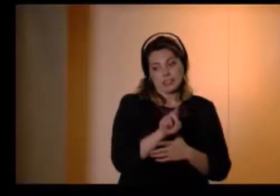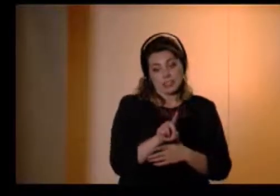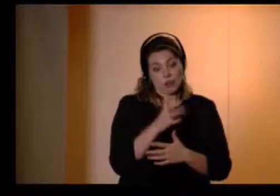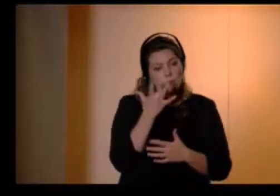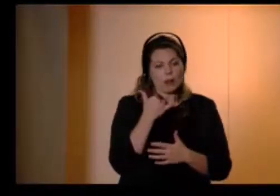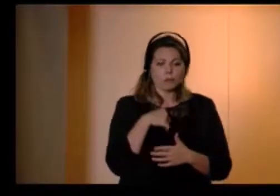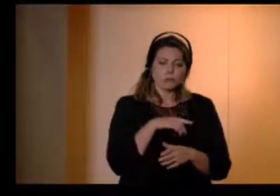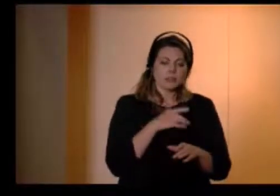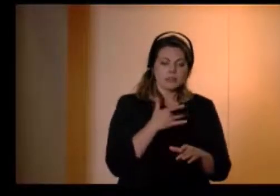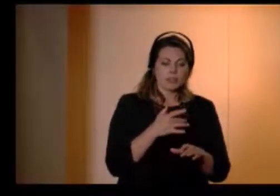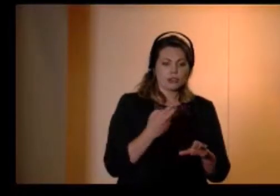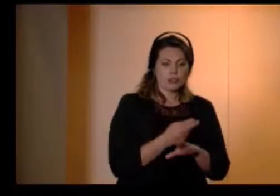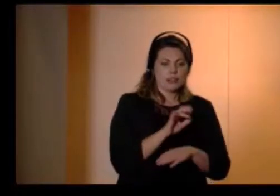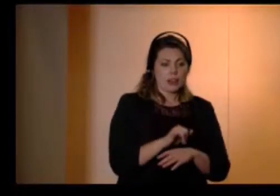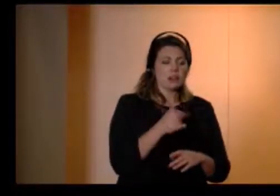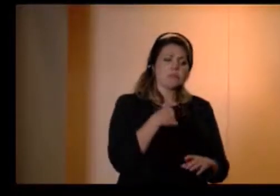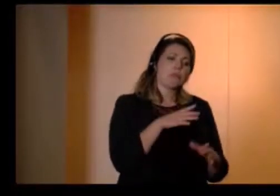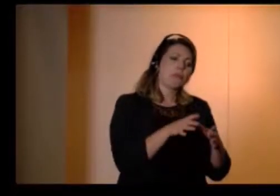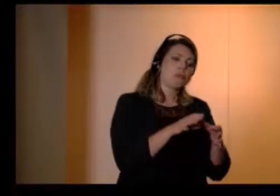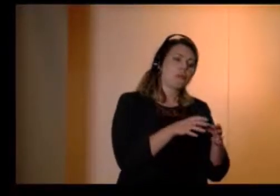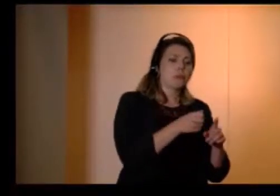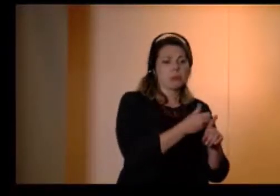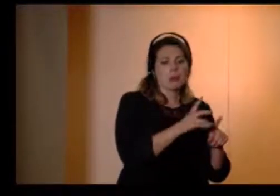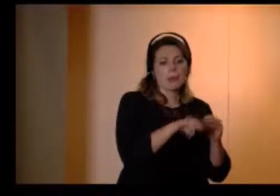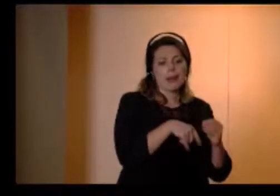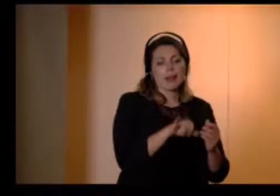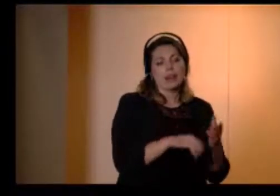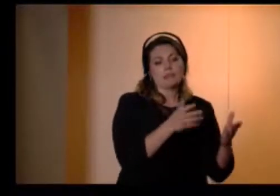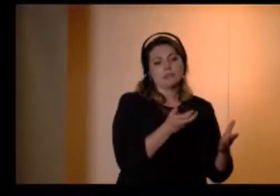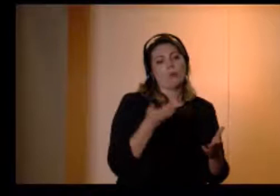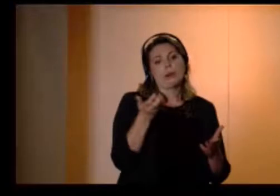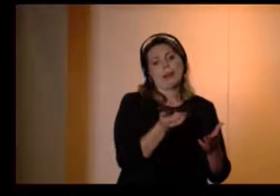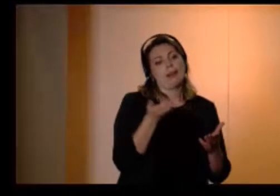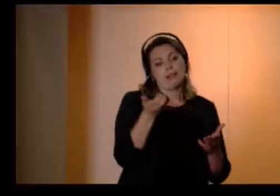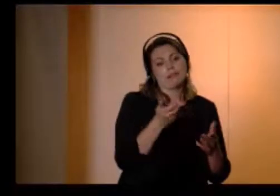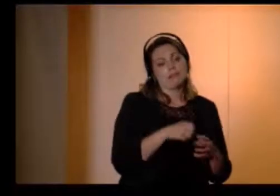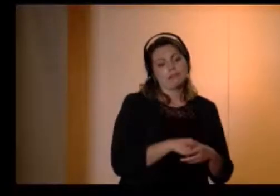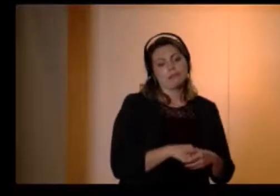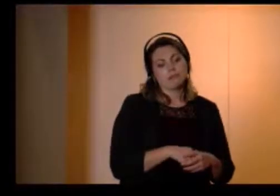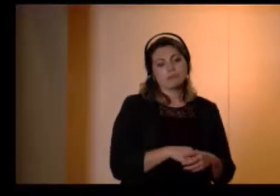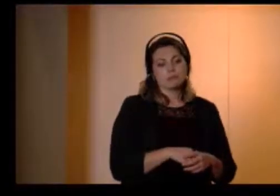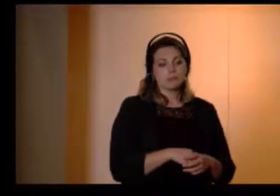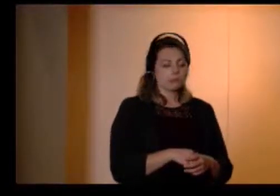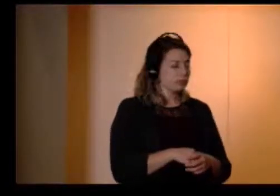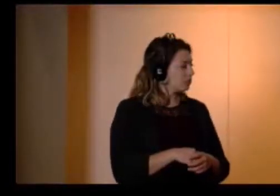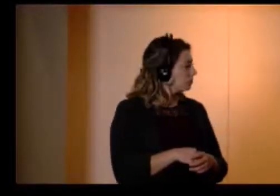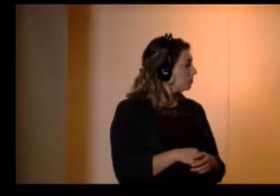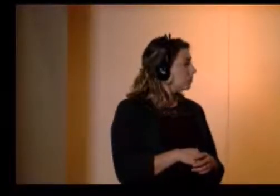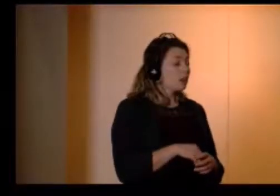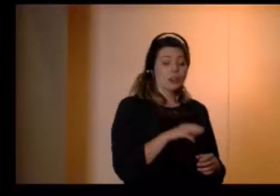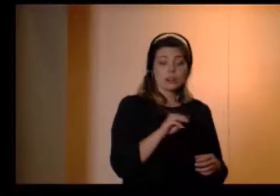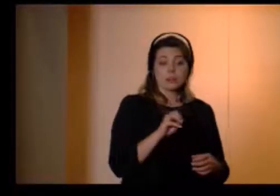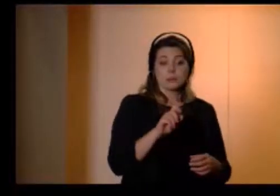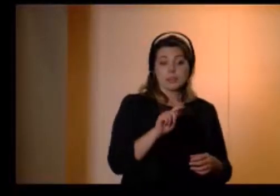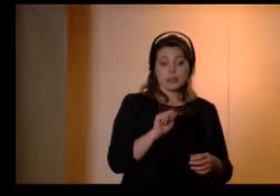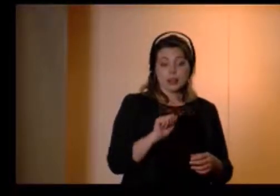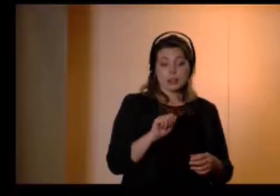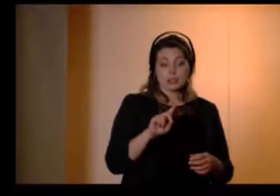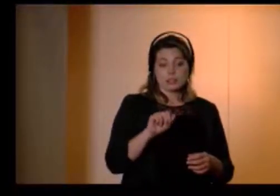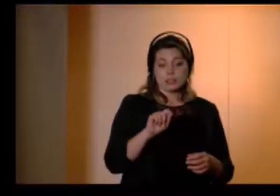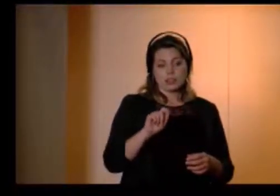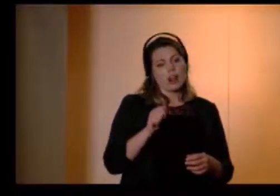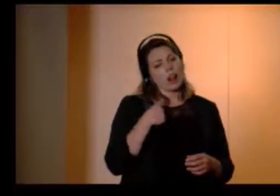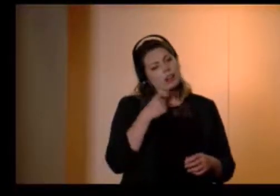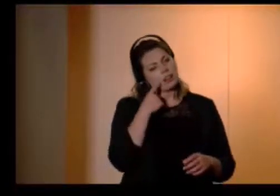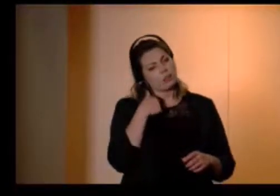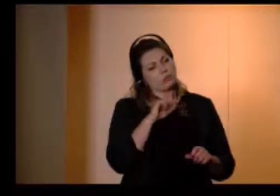use, and I'll talk a little bit about the portability of it. So that metadata, and I think we can get